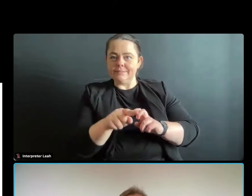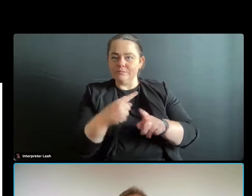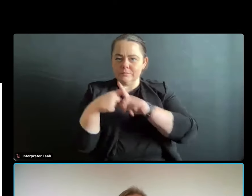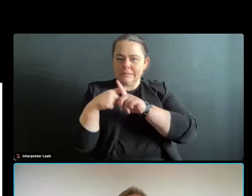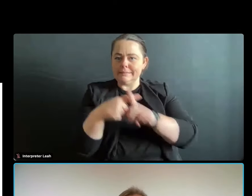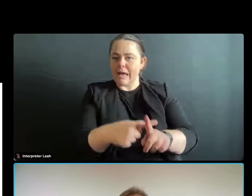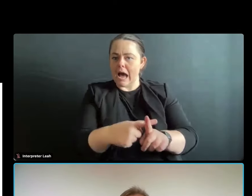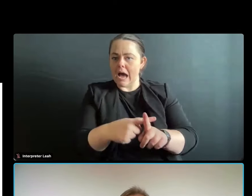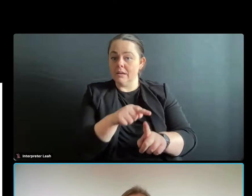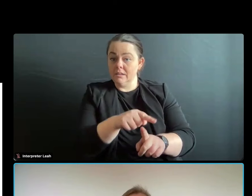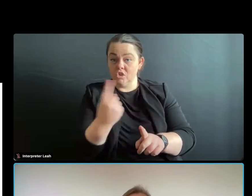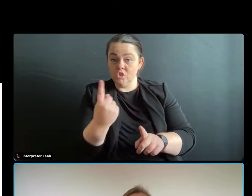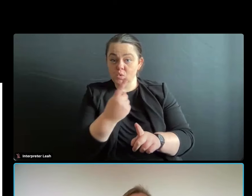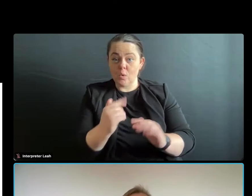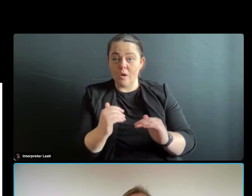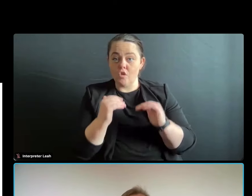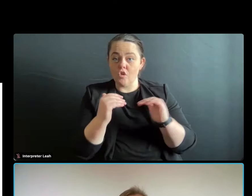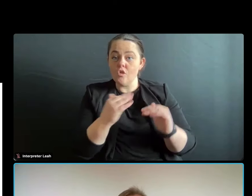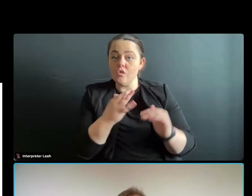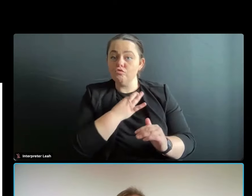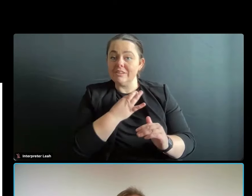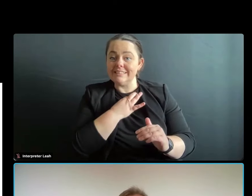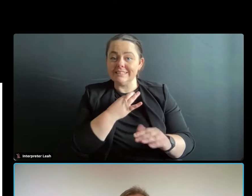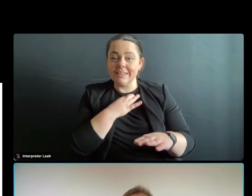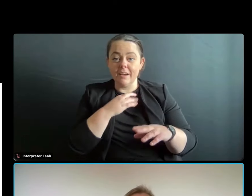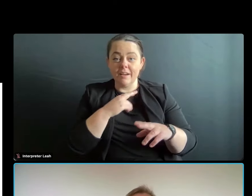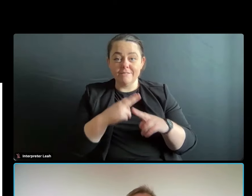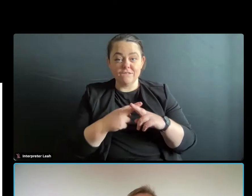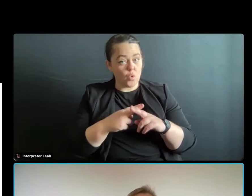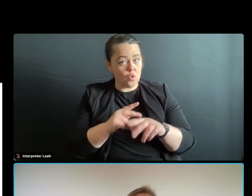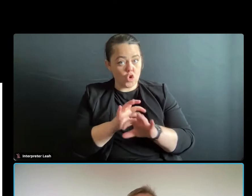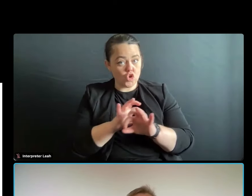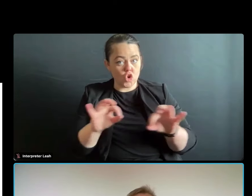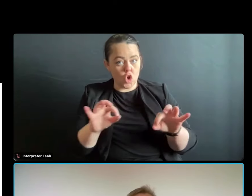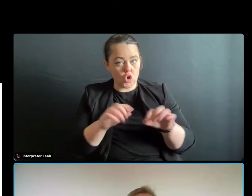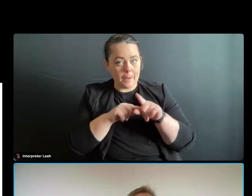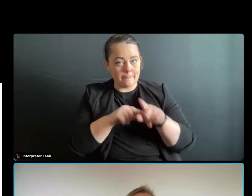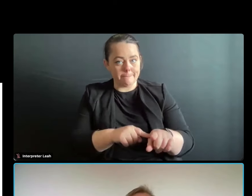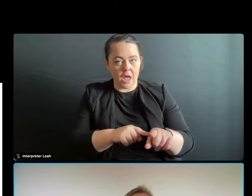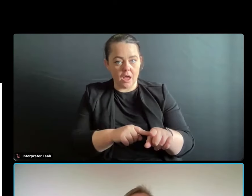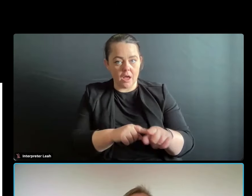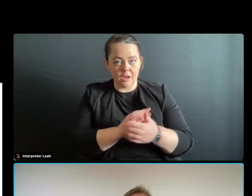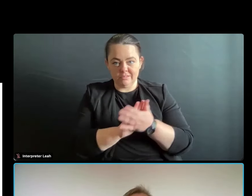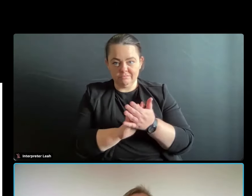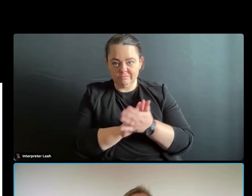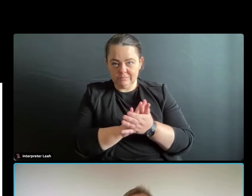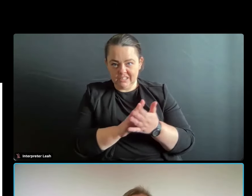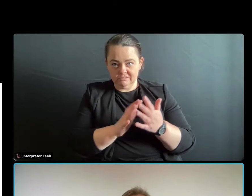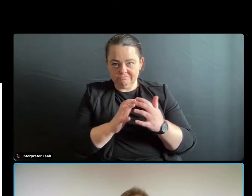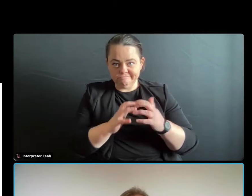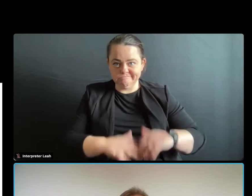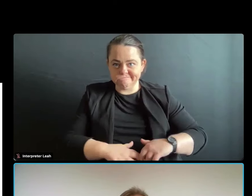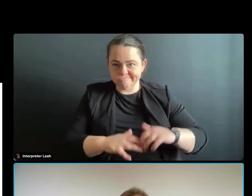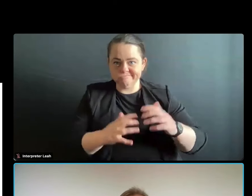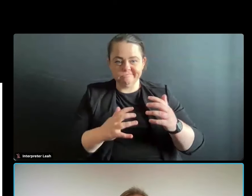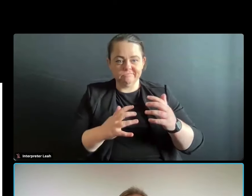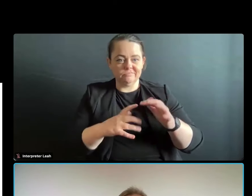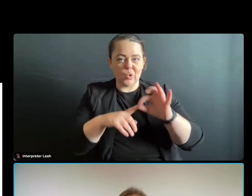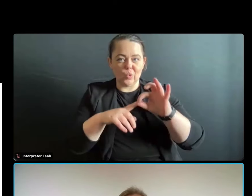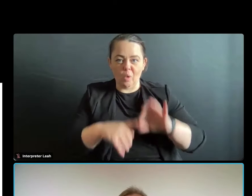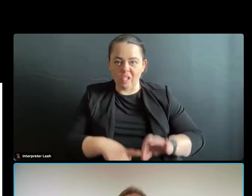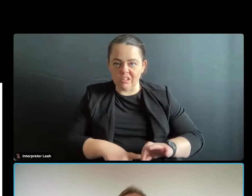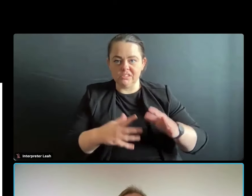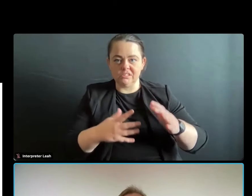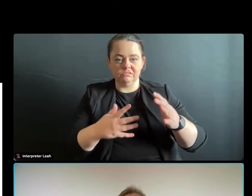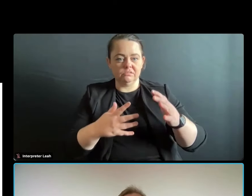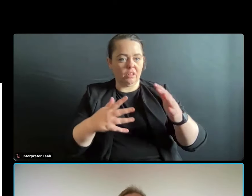at greatest risk of potential non-compliance, or where there may be emerging viability problems that